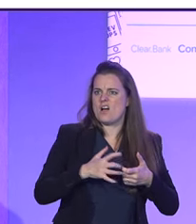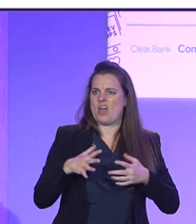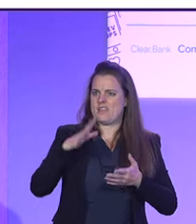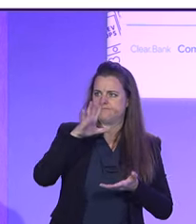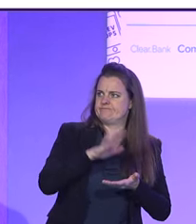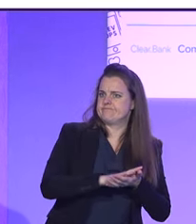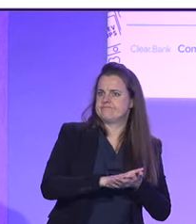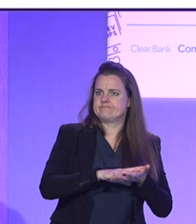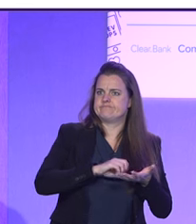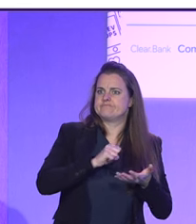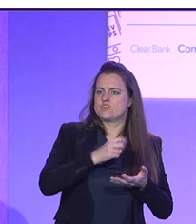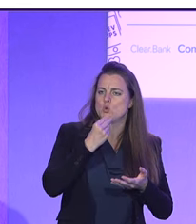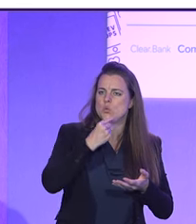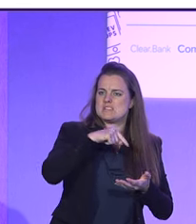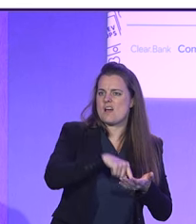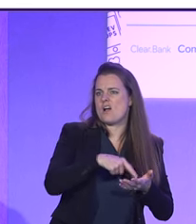your fleet of